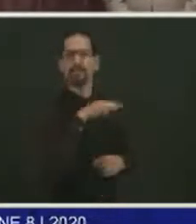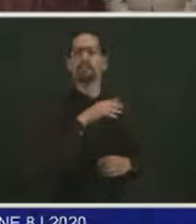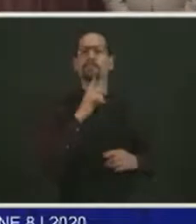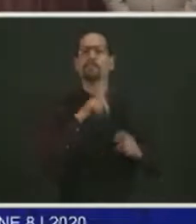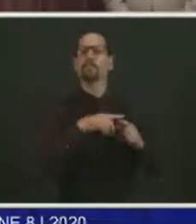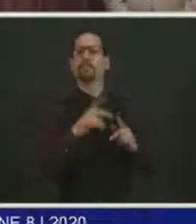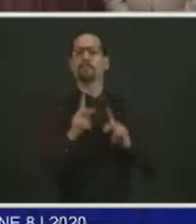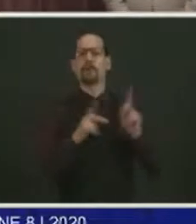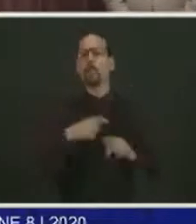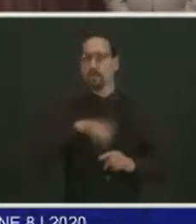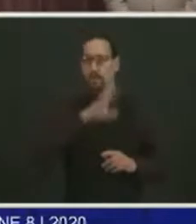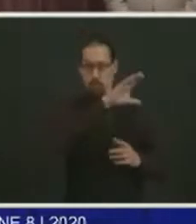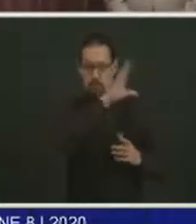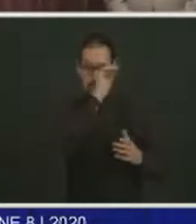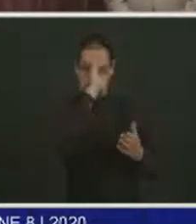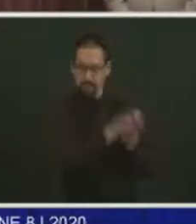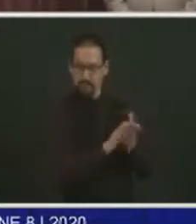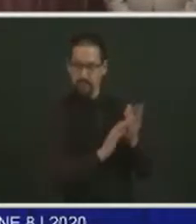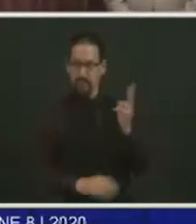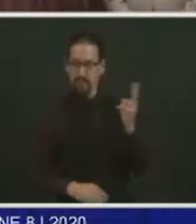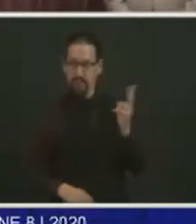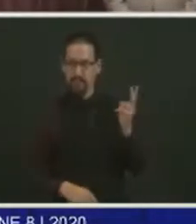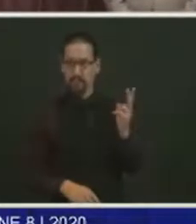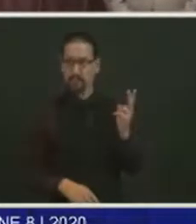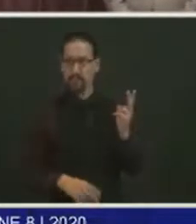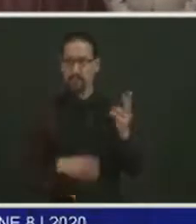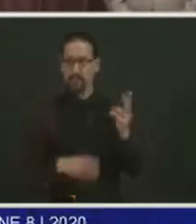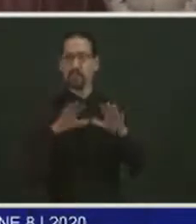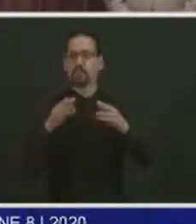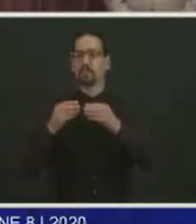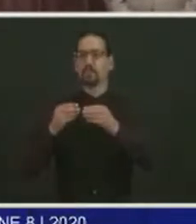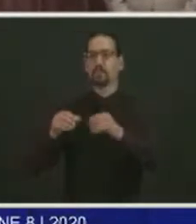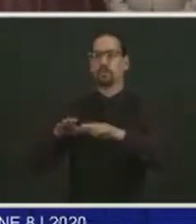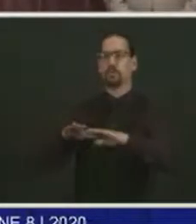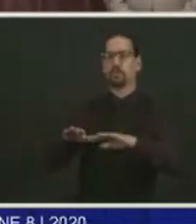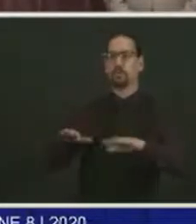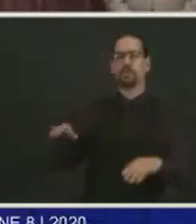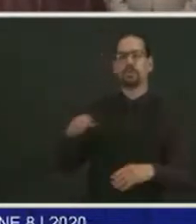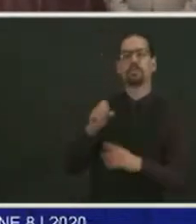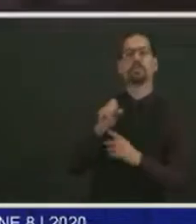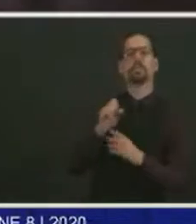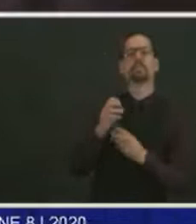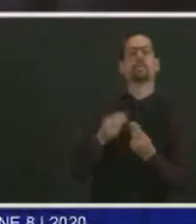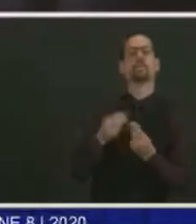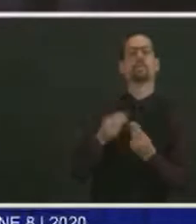he say to you? That's we've got to know him from being. What did he say to you when the two of you walked out of there?